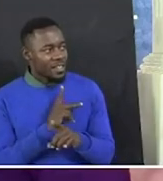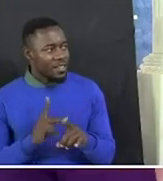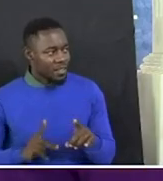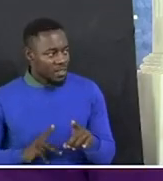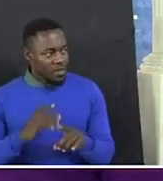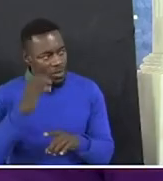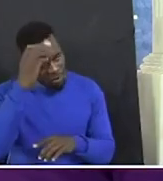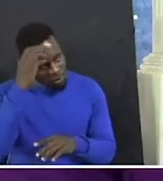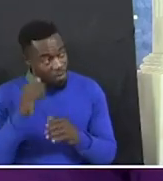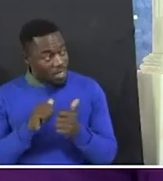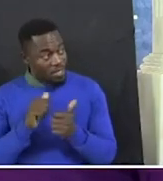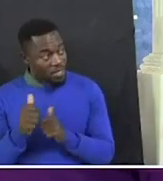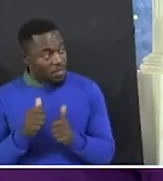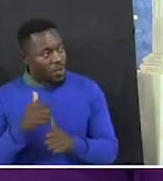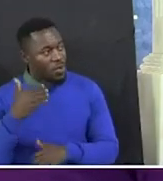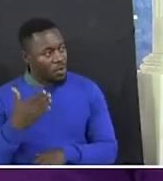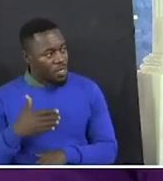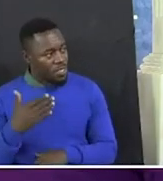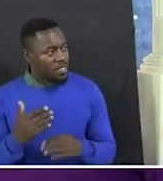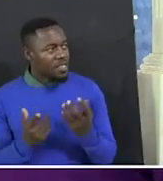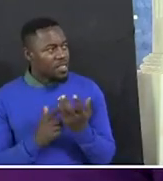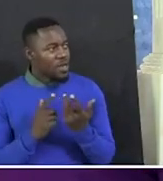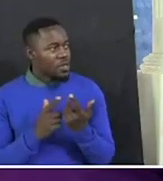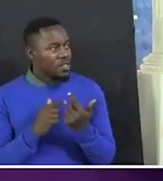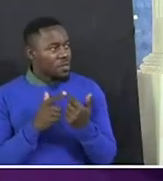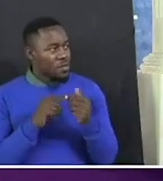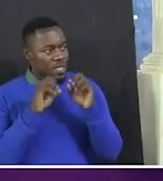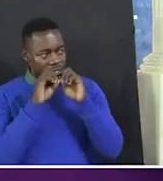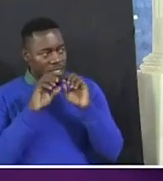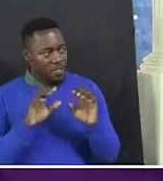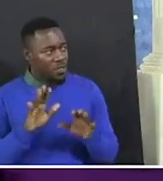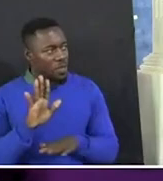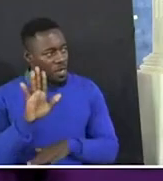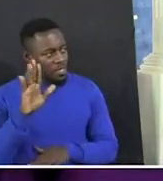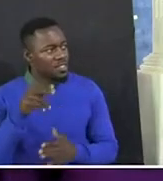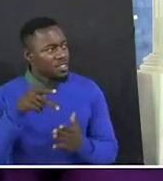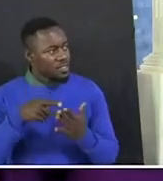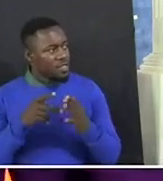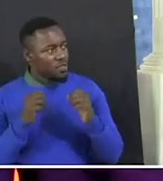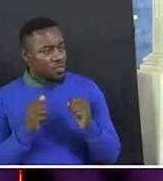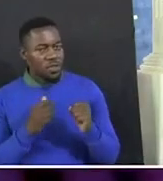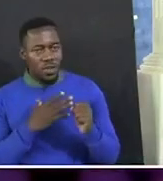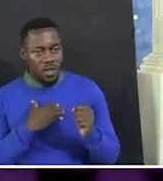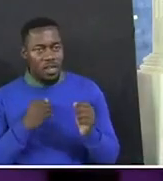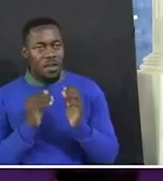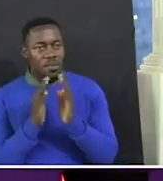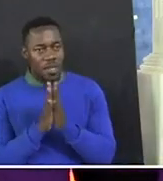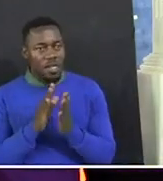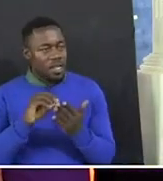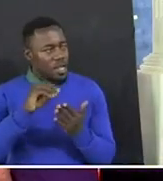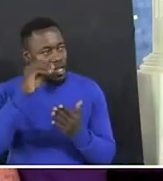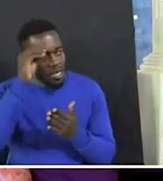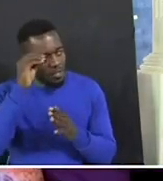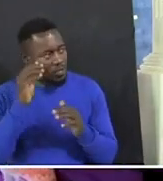always count your blessings can always talk and pray to